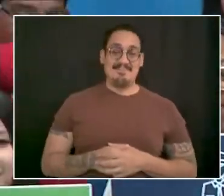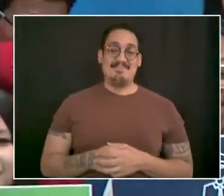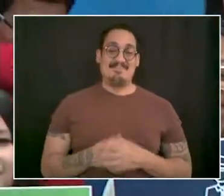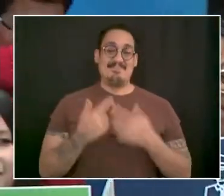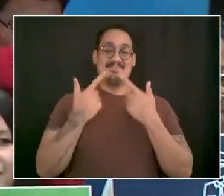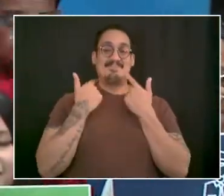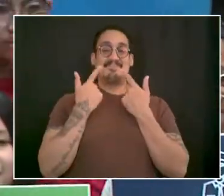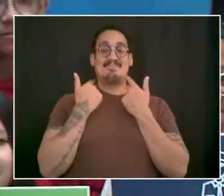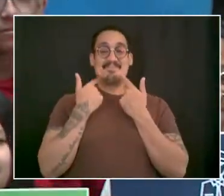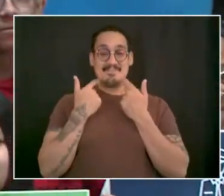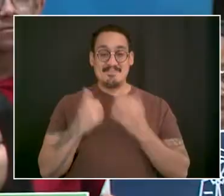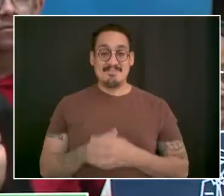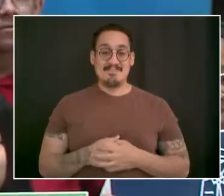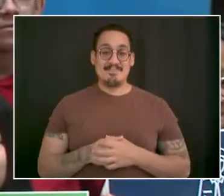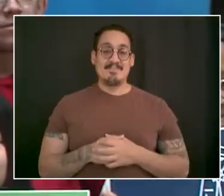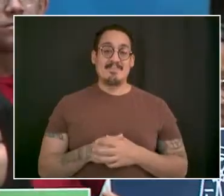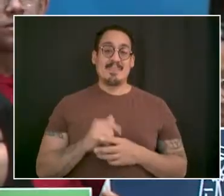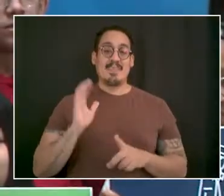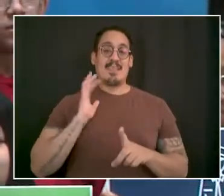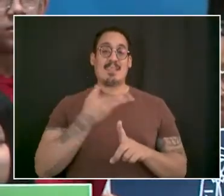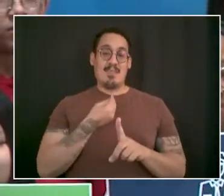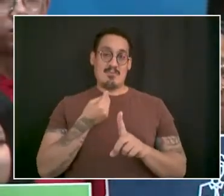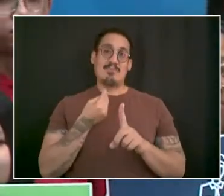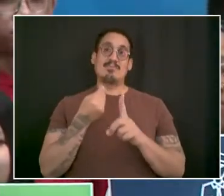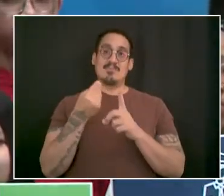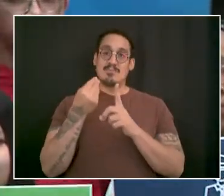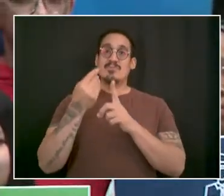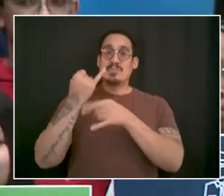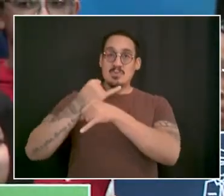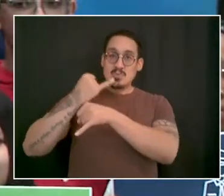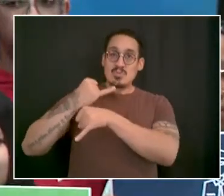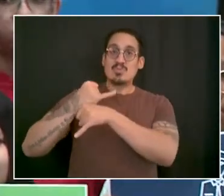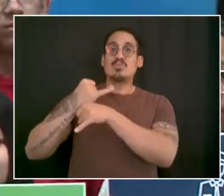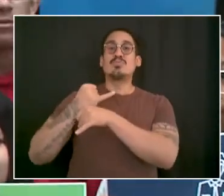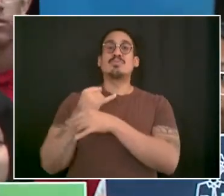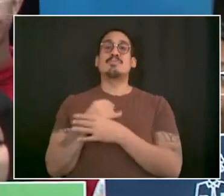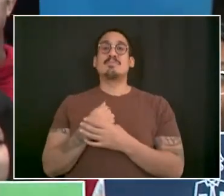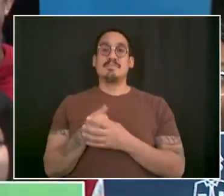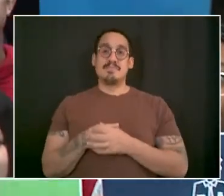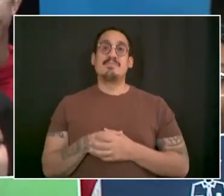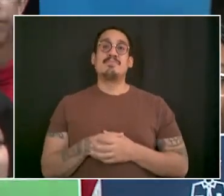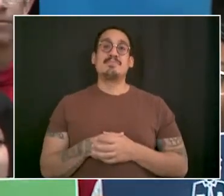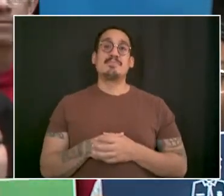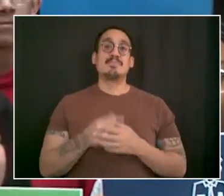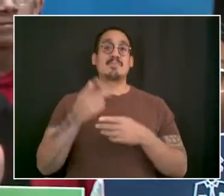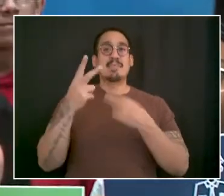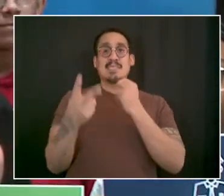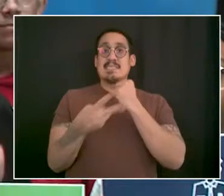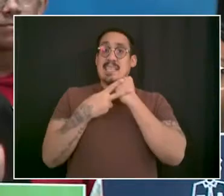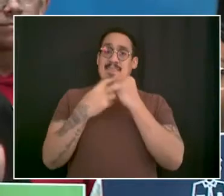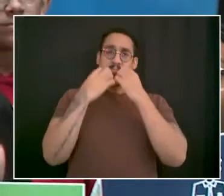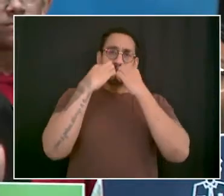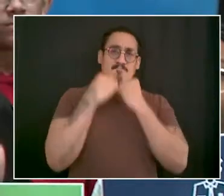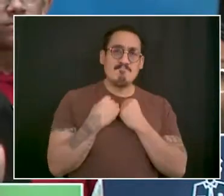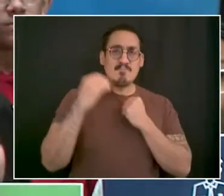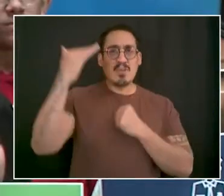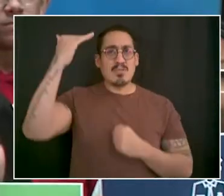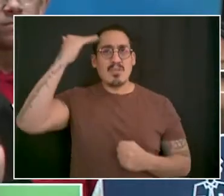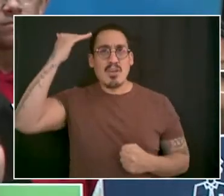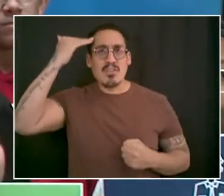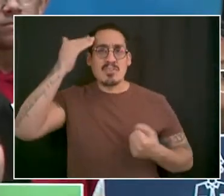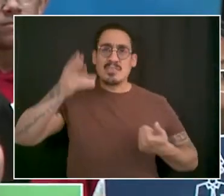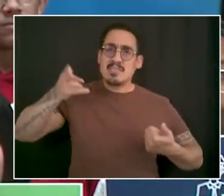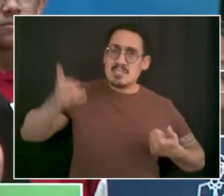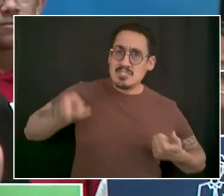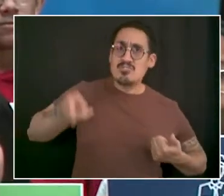Like our cultural institutions, our public libraries are priceless storehouses of knowledge. They are places where you can pick up